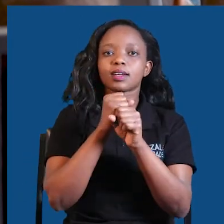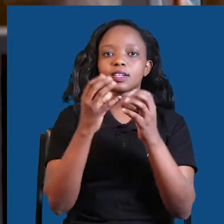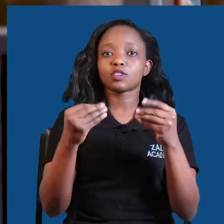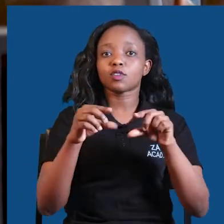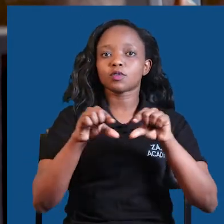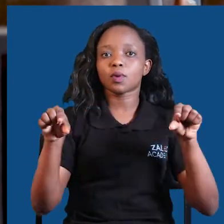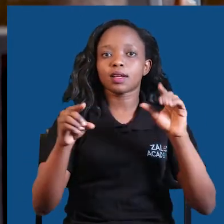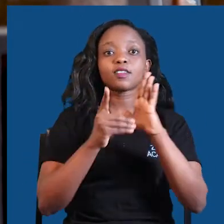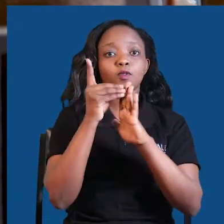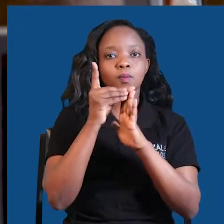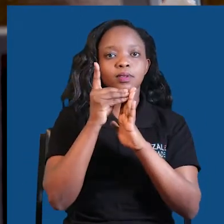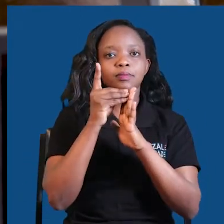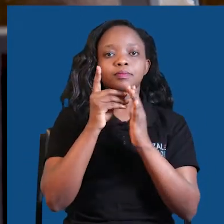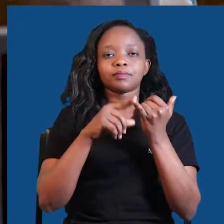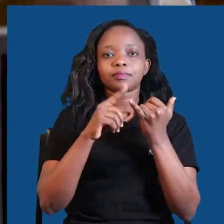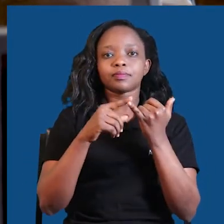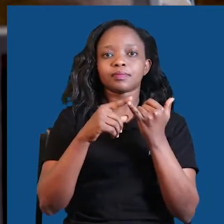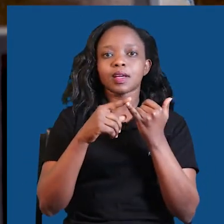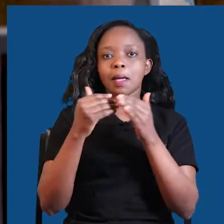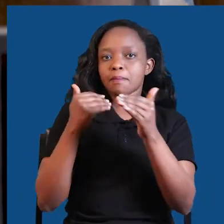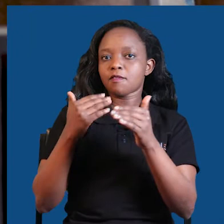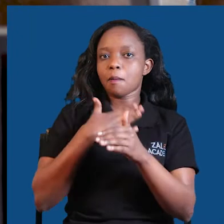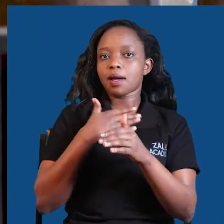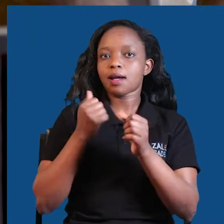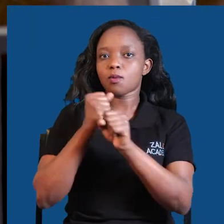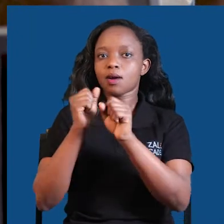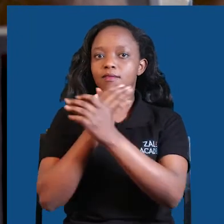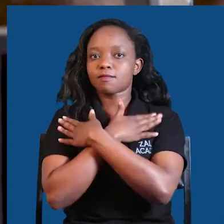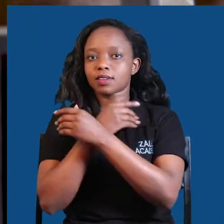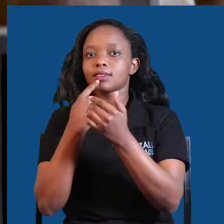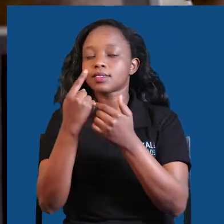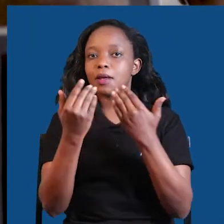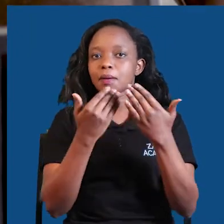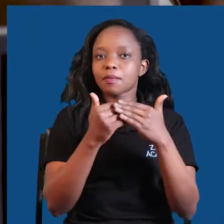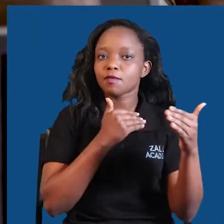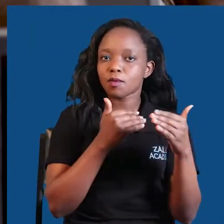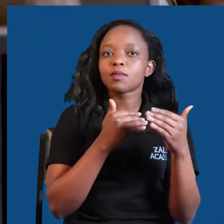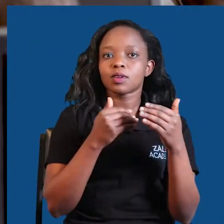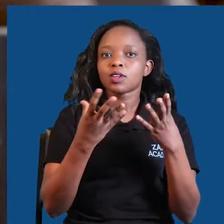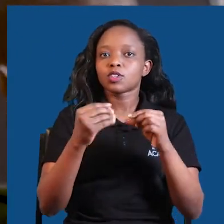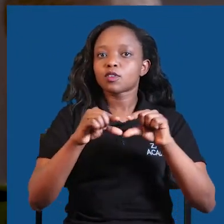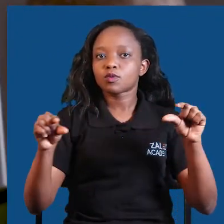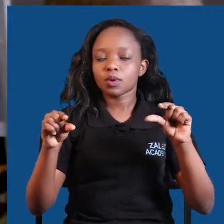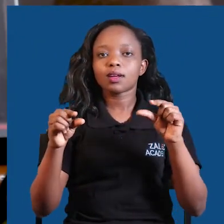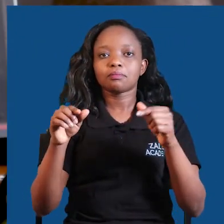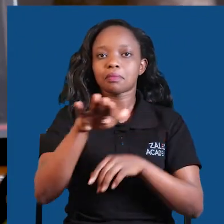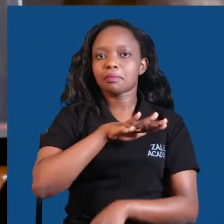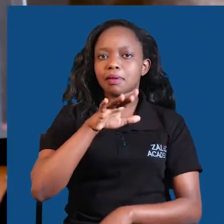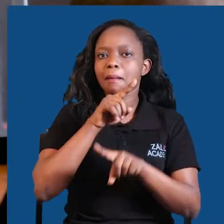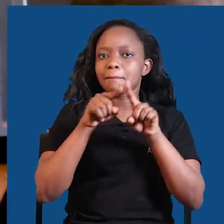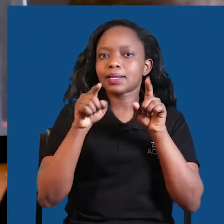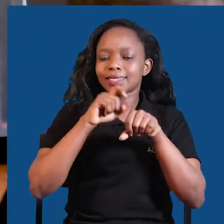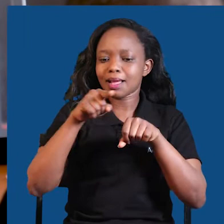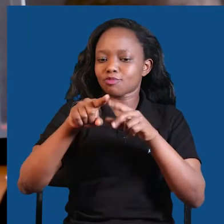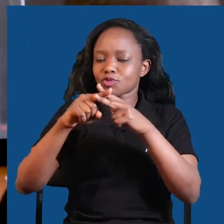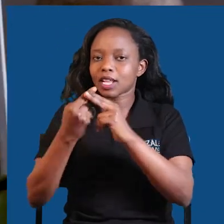software development? So you had heard Stacy mentioning about people being involved in the software development life cycle.